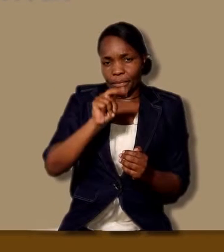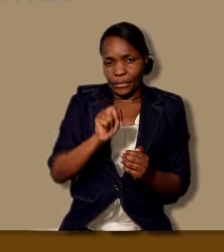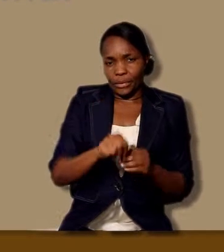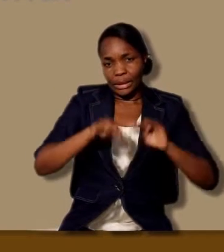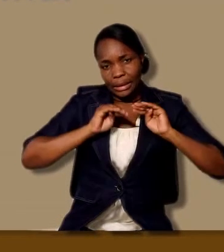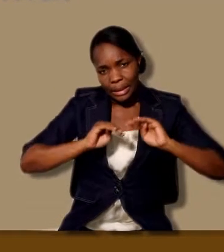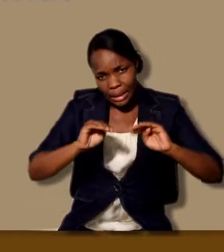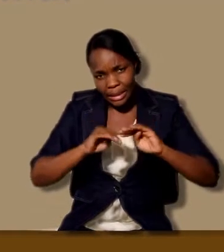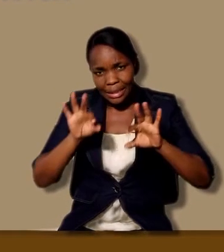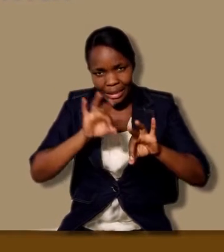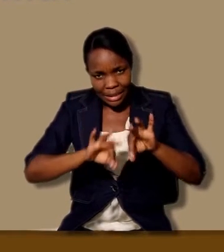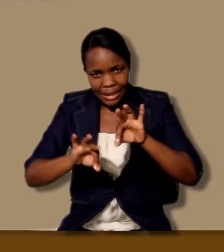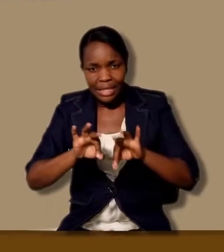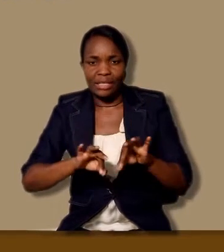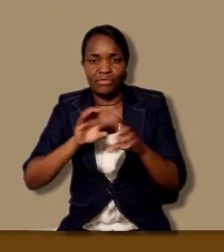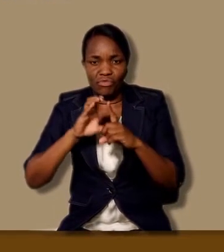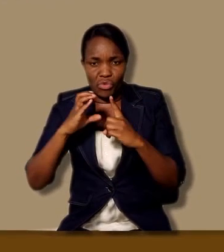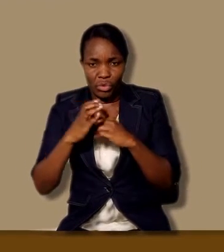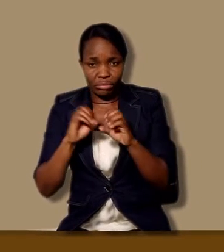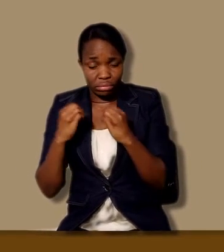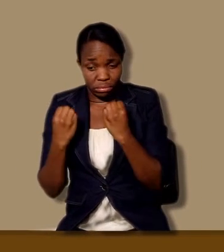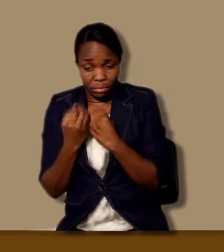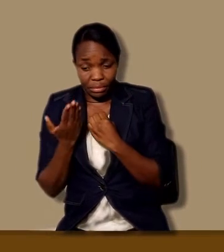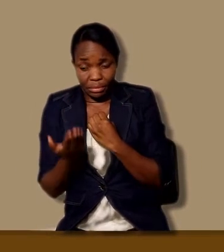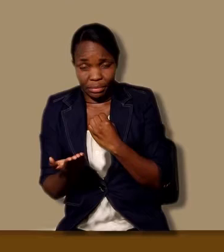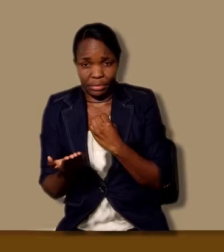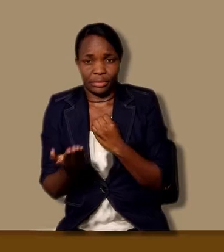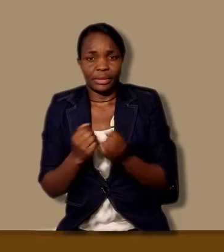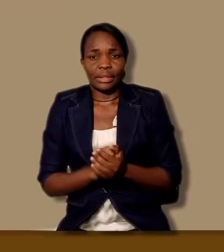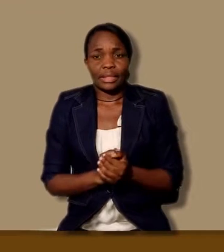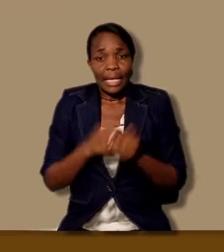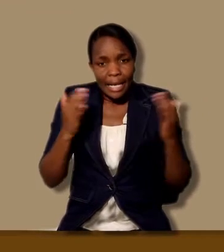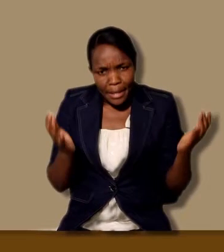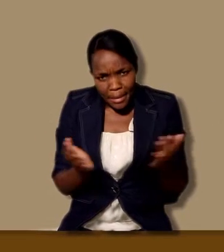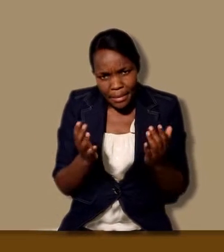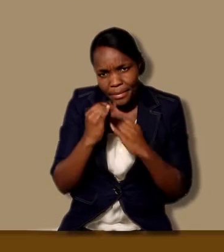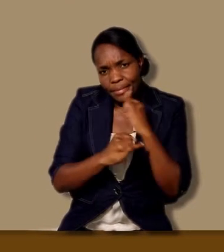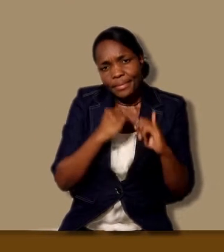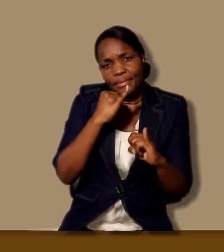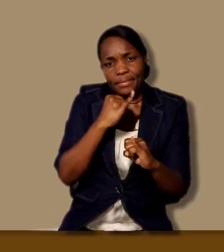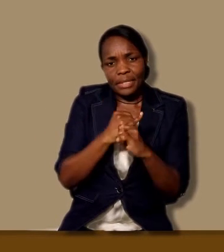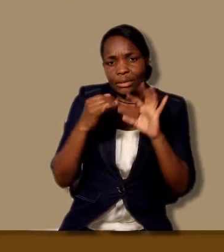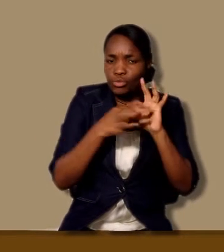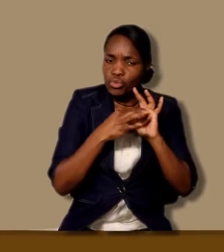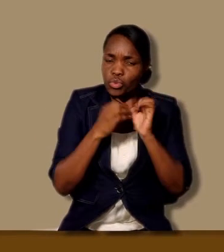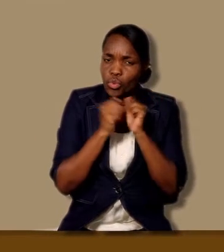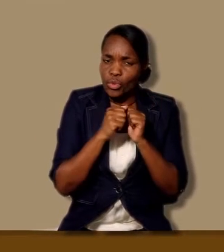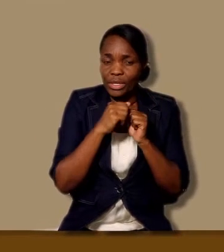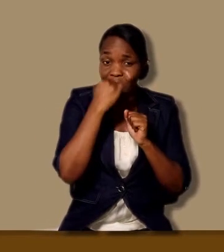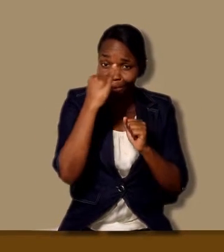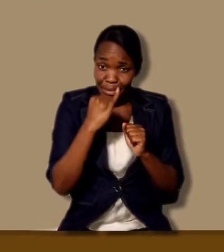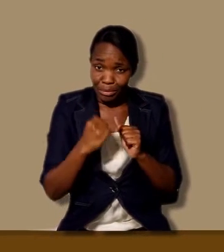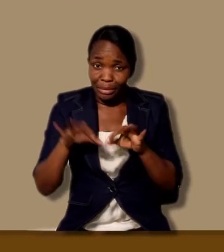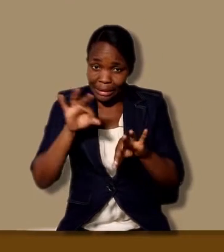raise levels of nutrition and living standards. The United Nations Educational, Scientific, and Cultural